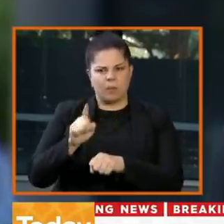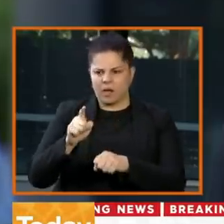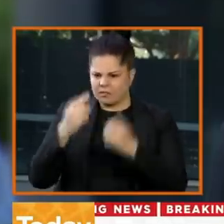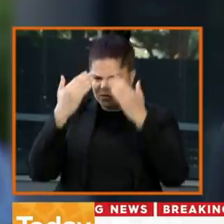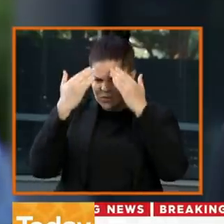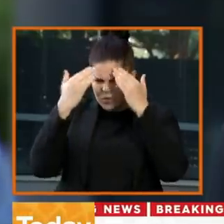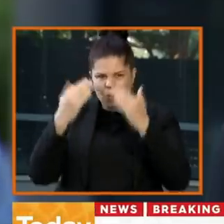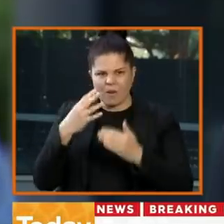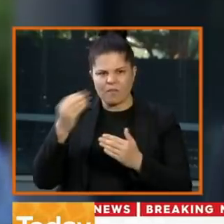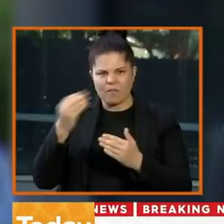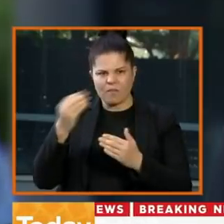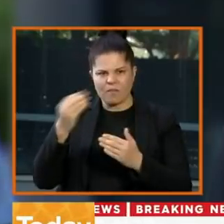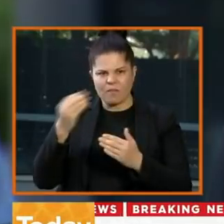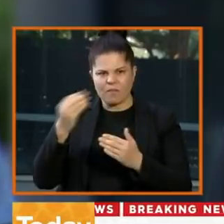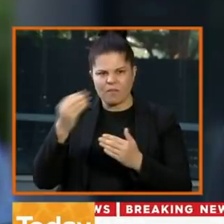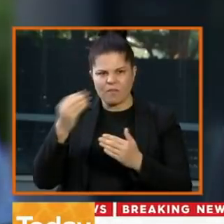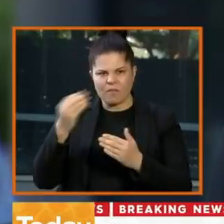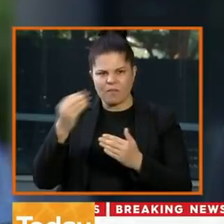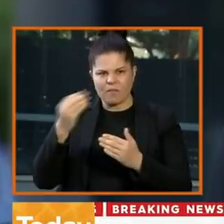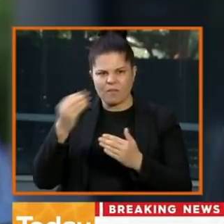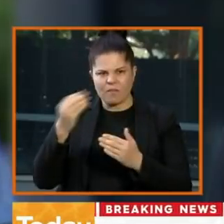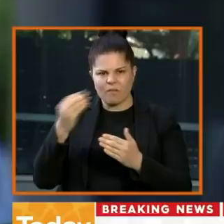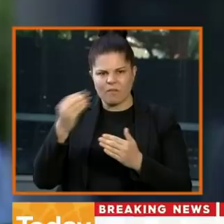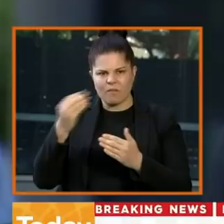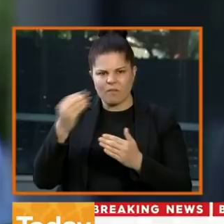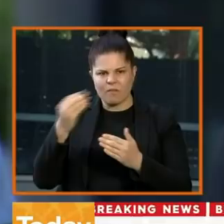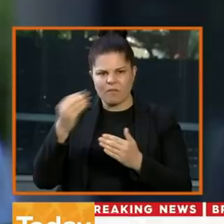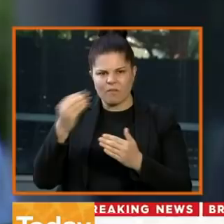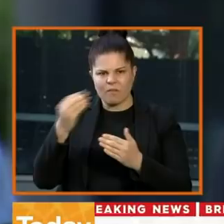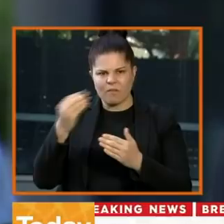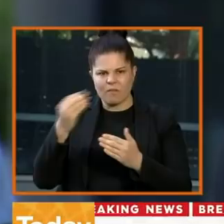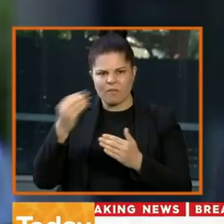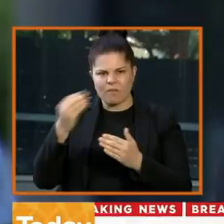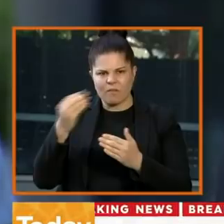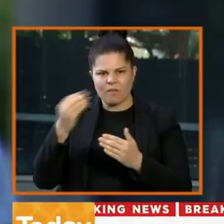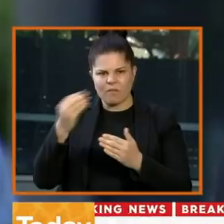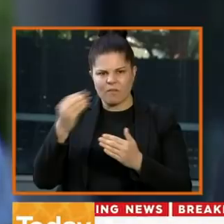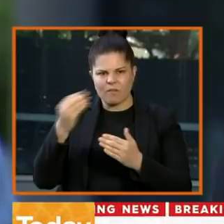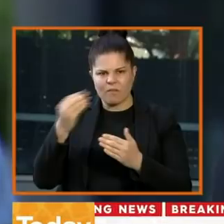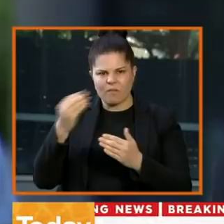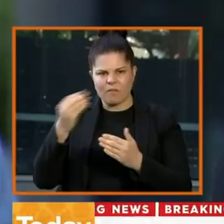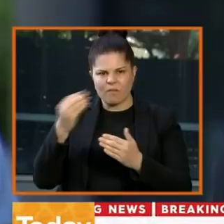so we want to assure ourselves that there is not broader community transmission occurring in those areas.